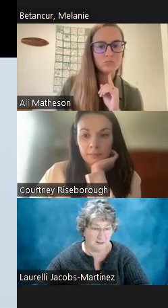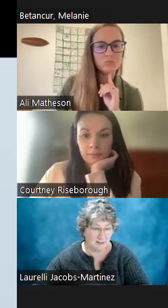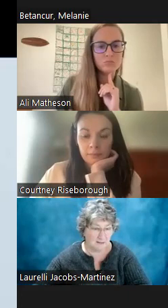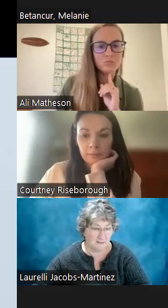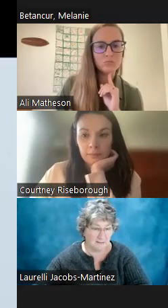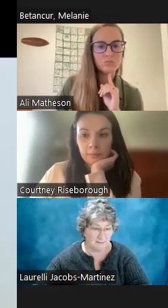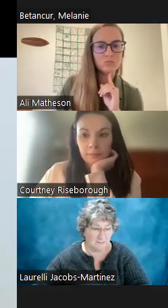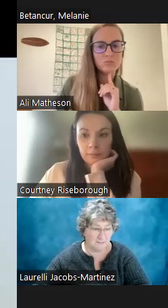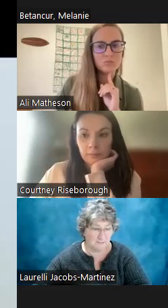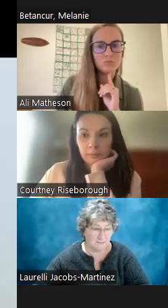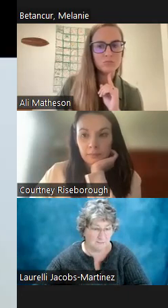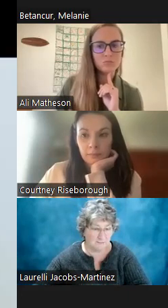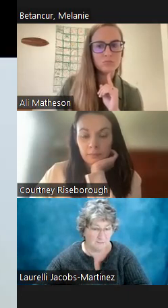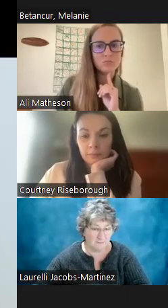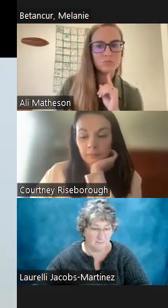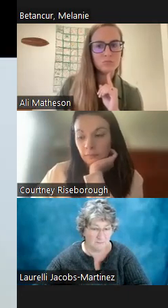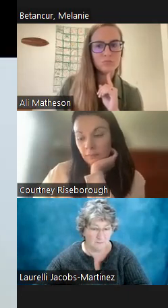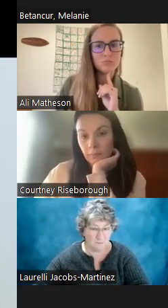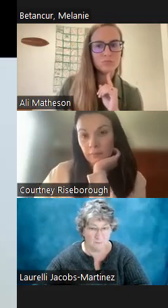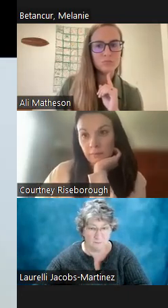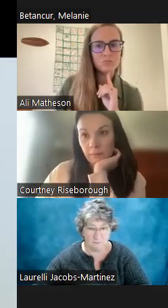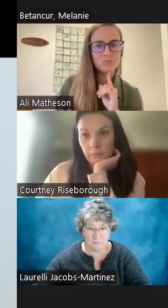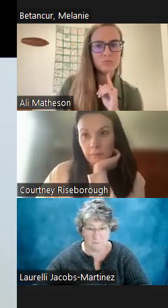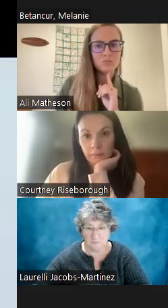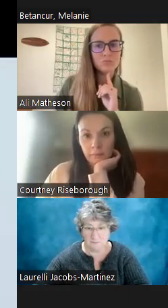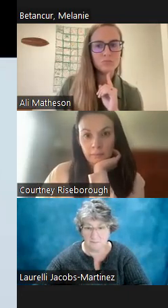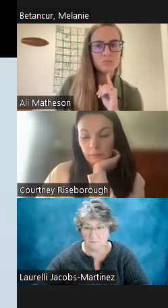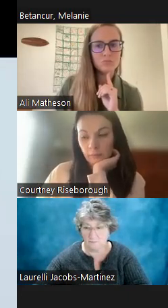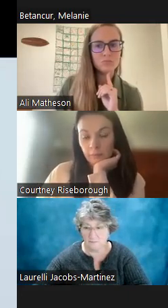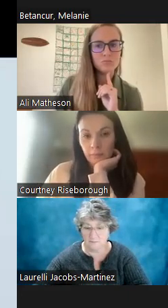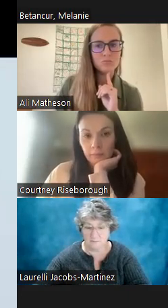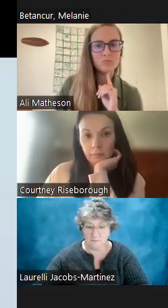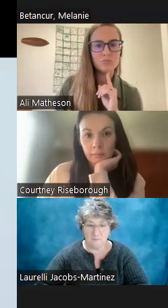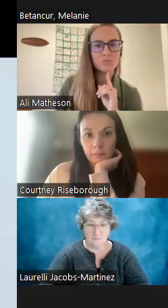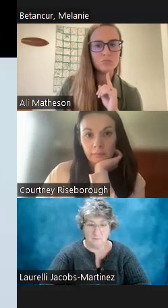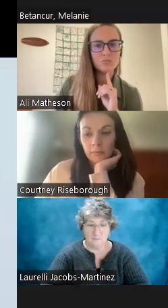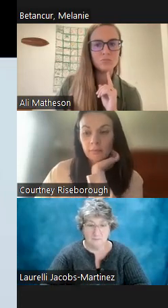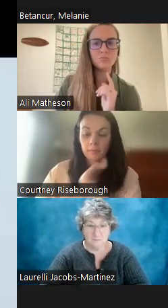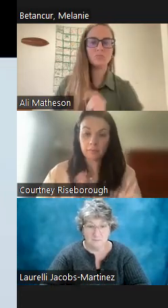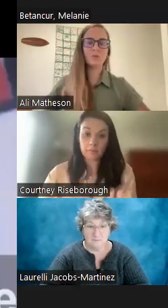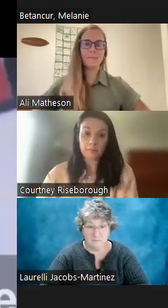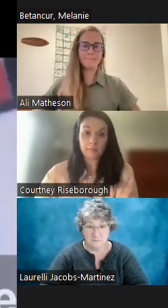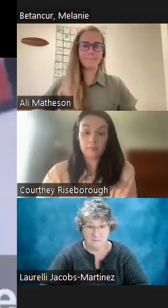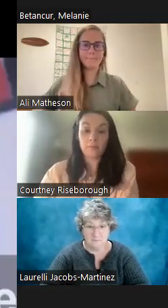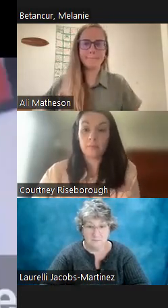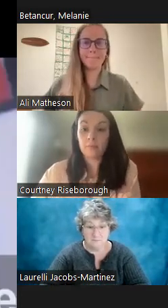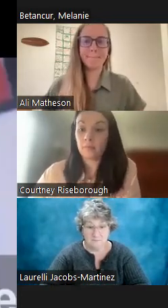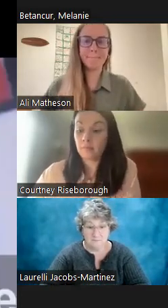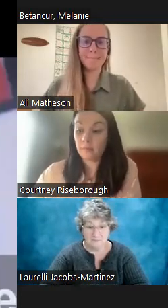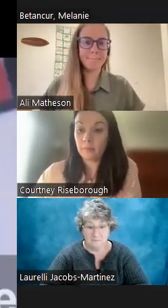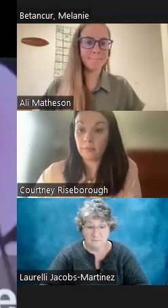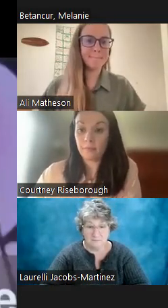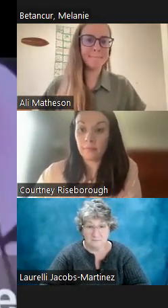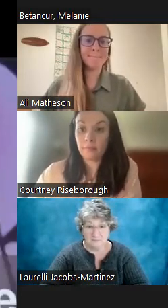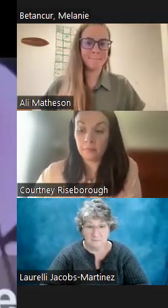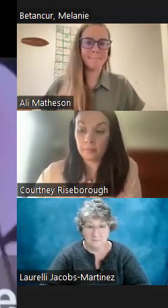Deafness is a spectrum. It's not just one definition. Someone like myself who's late deafened. I am deaf in one ear